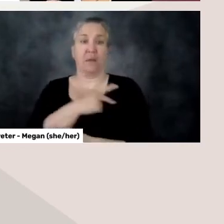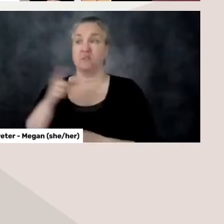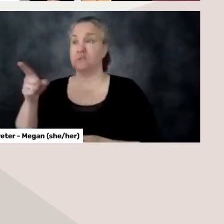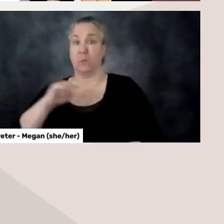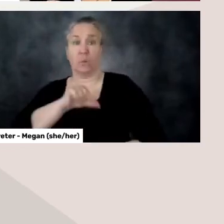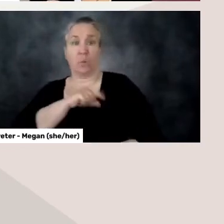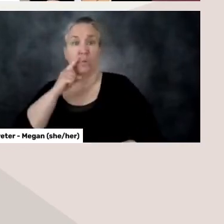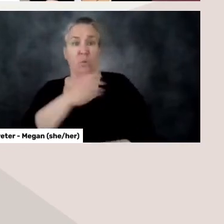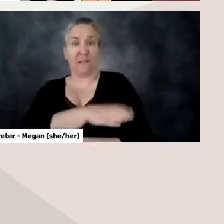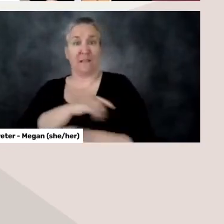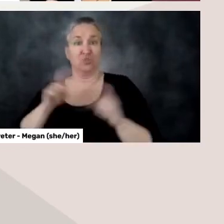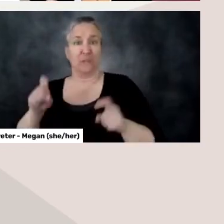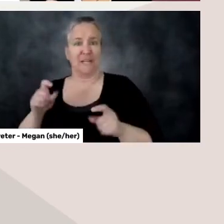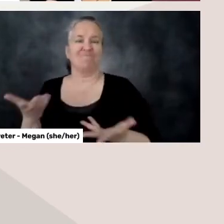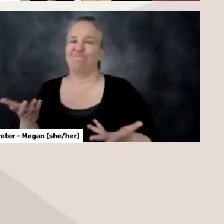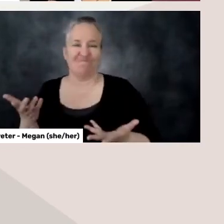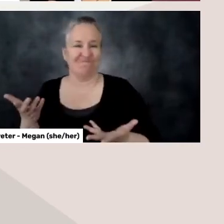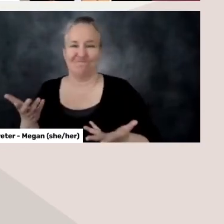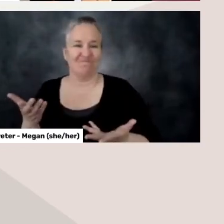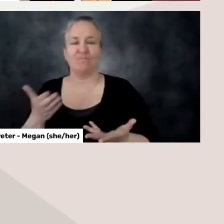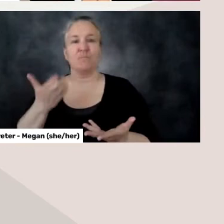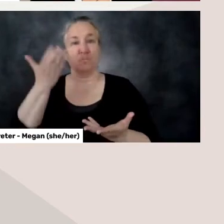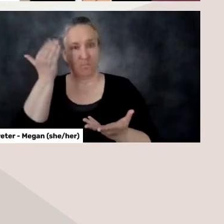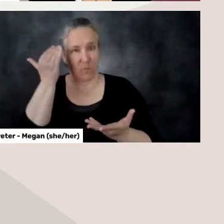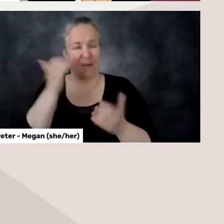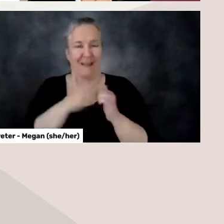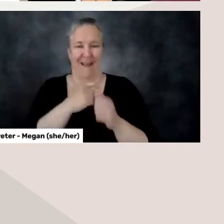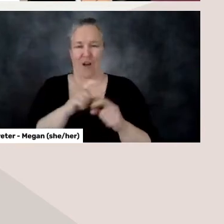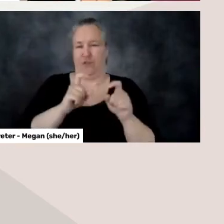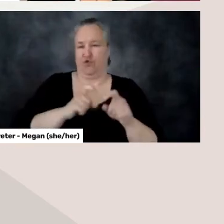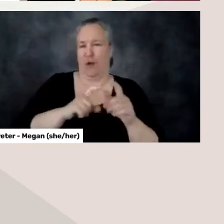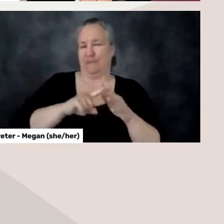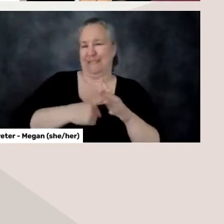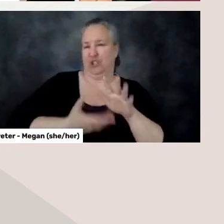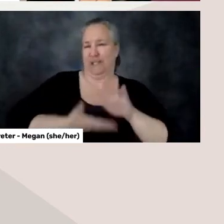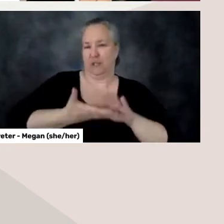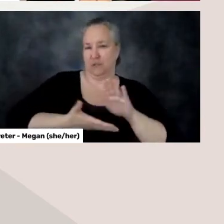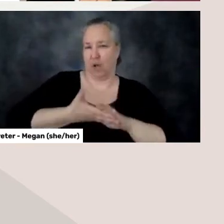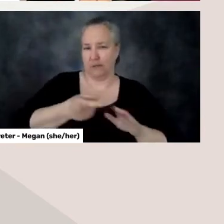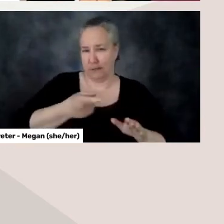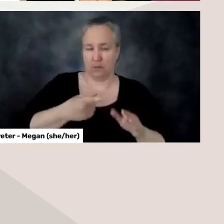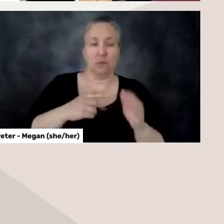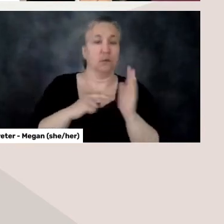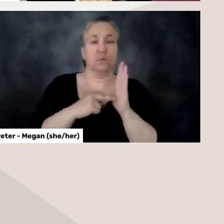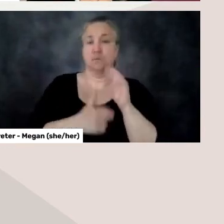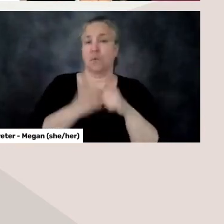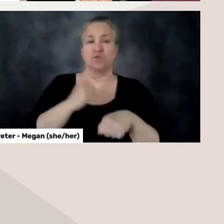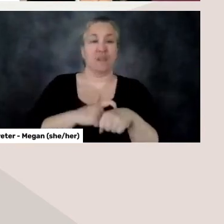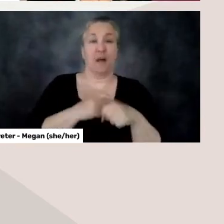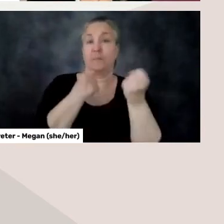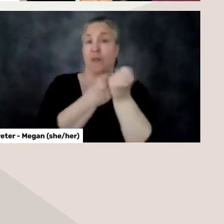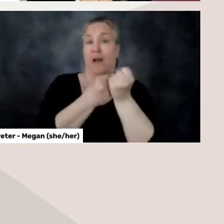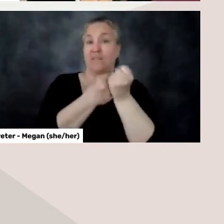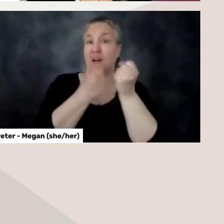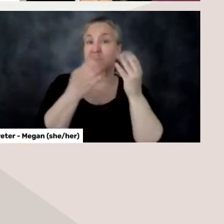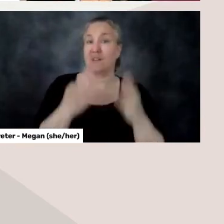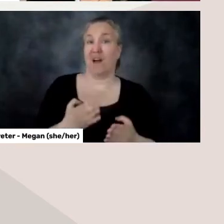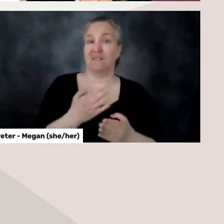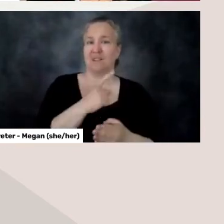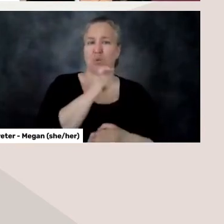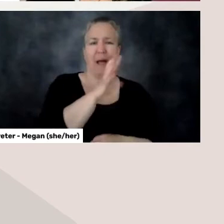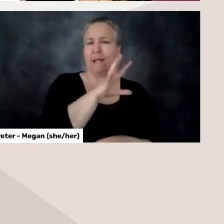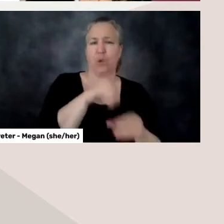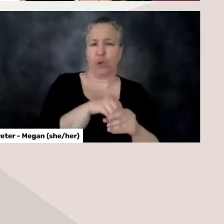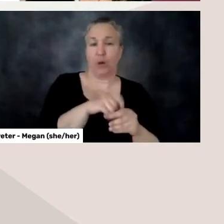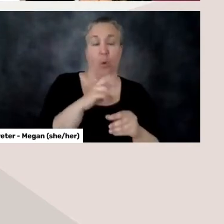a clinical trial because of how that clinical trial was initially conducted. And in most cases, advocates were not included or not listened